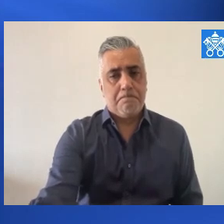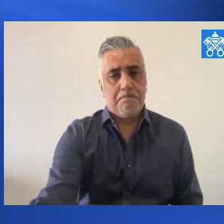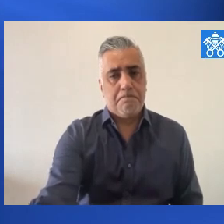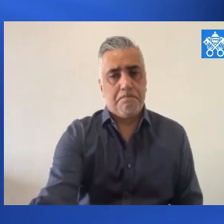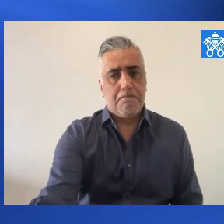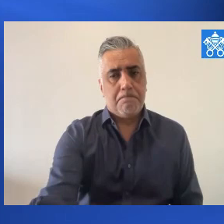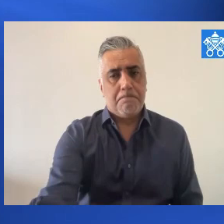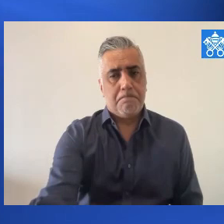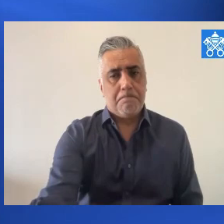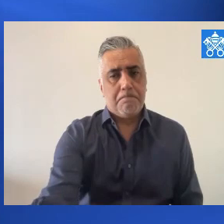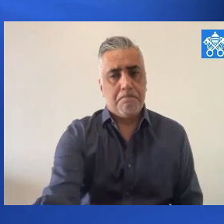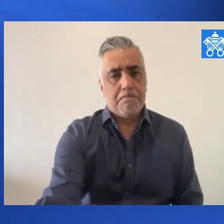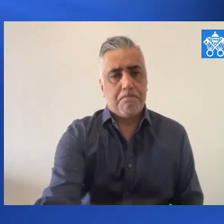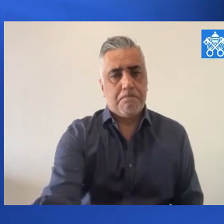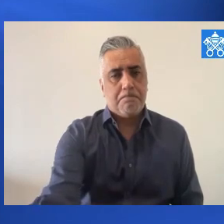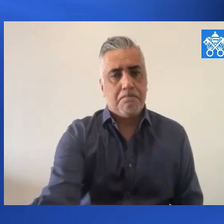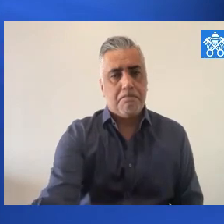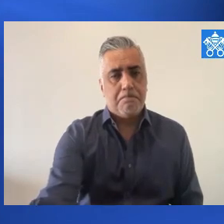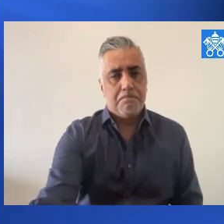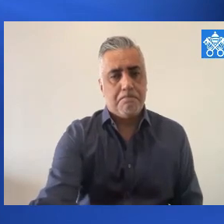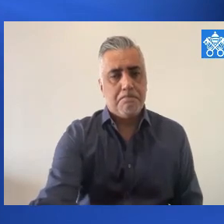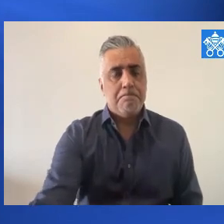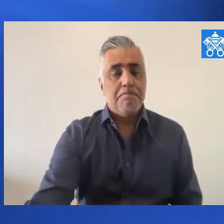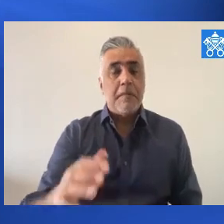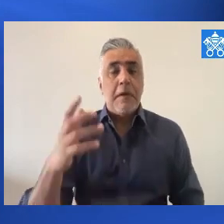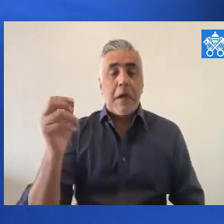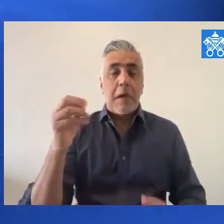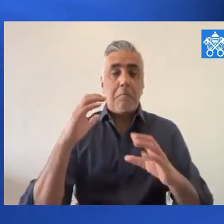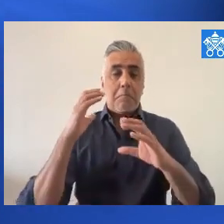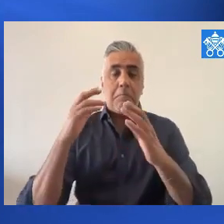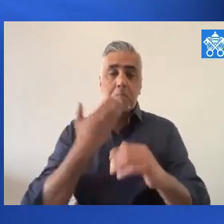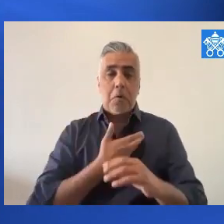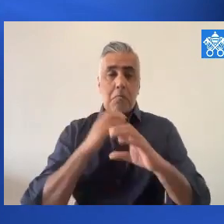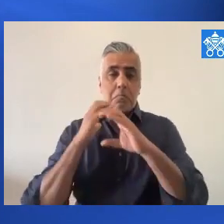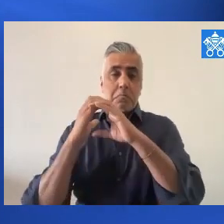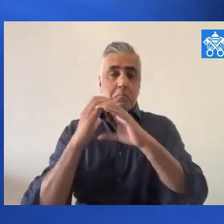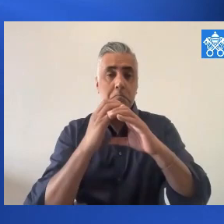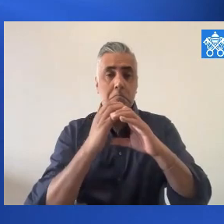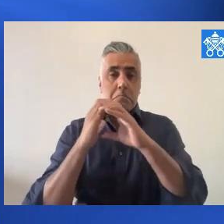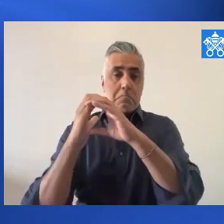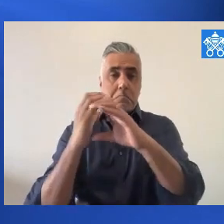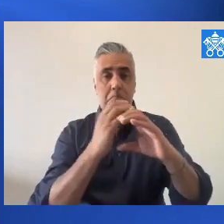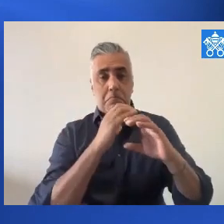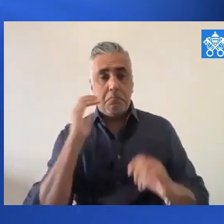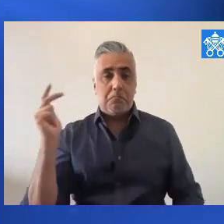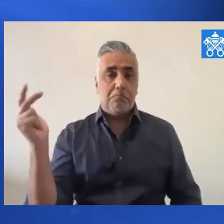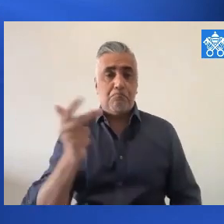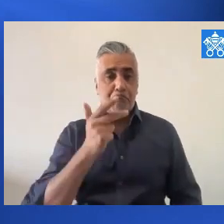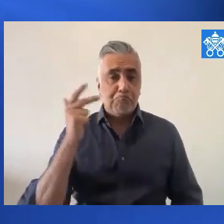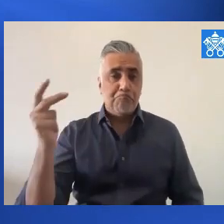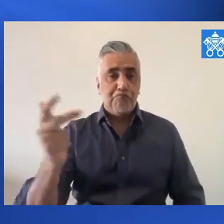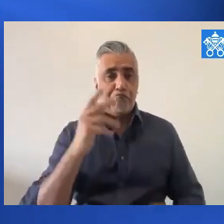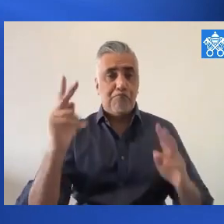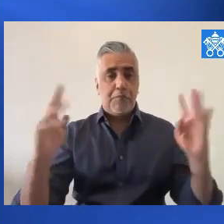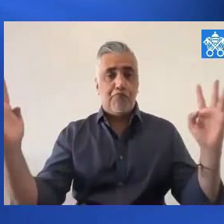aisles, corridors that are set up, with all the crowds gathering at the edges of these corridors, moving away